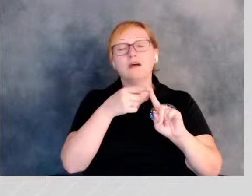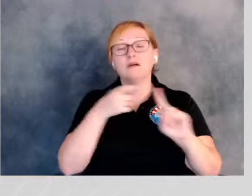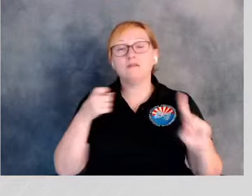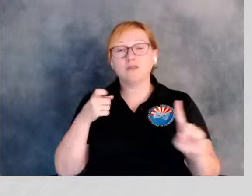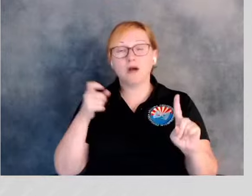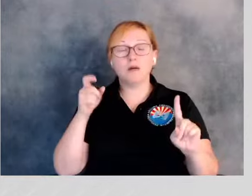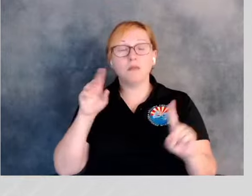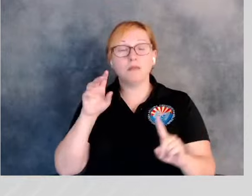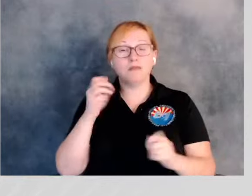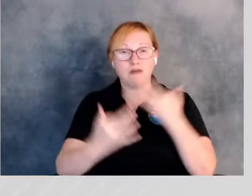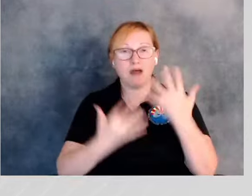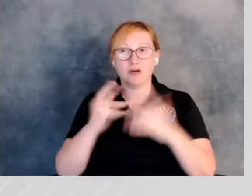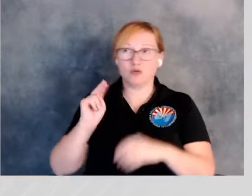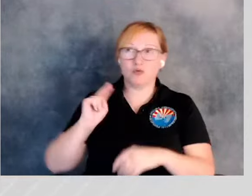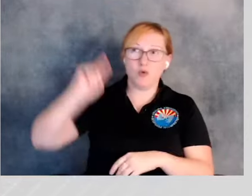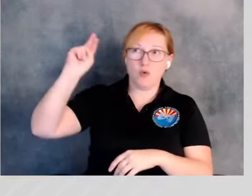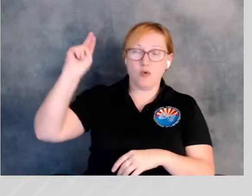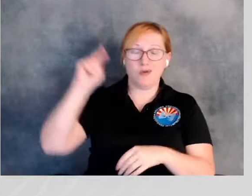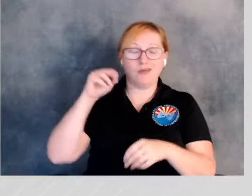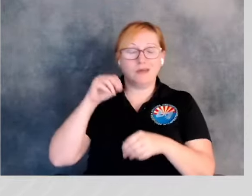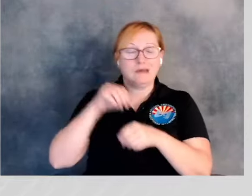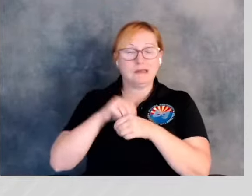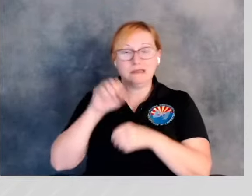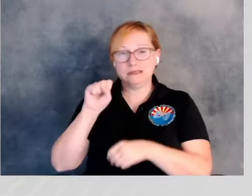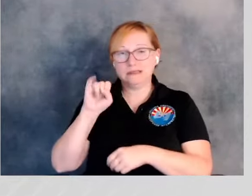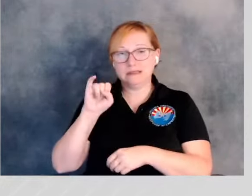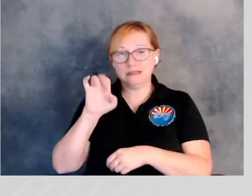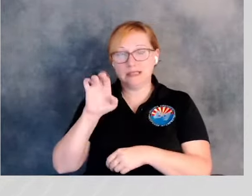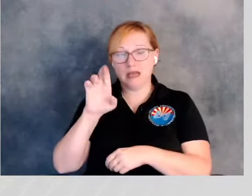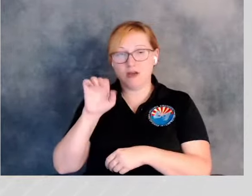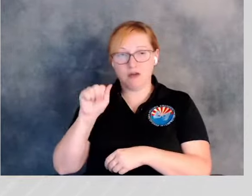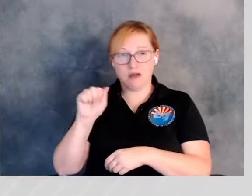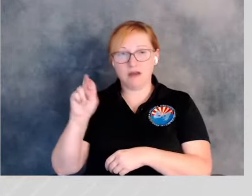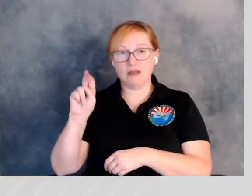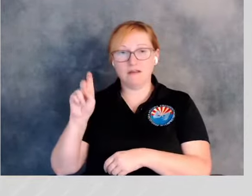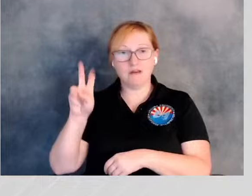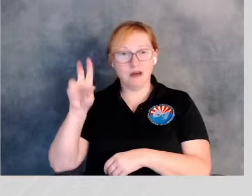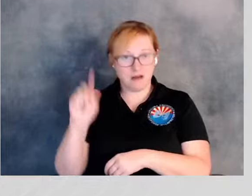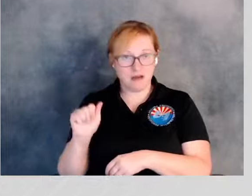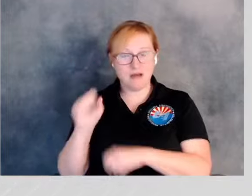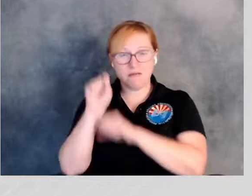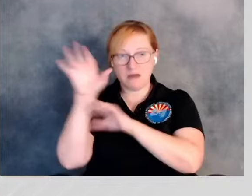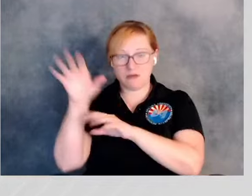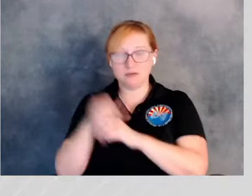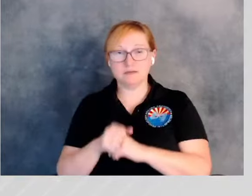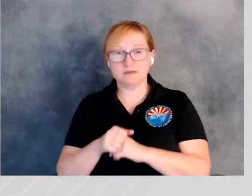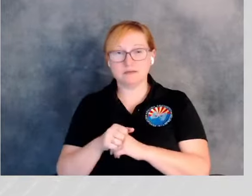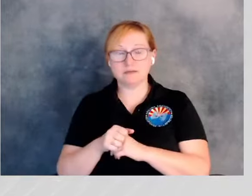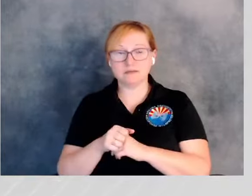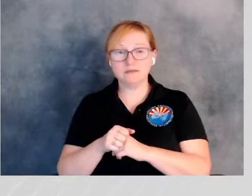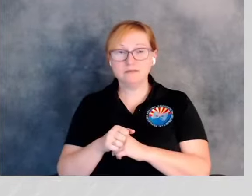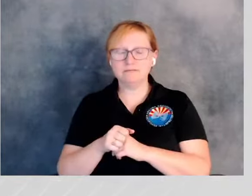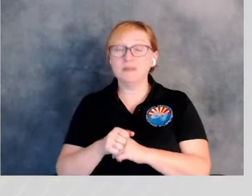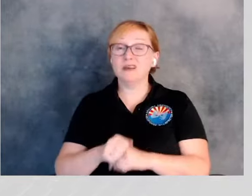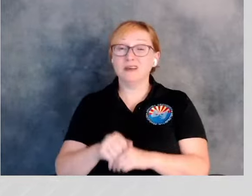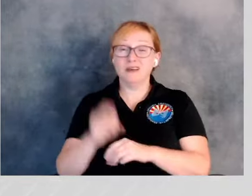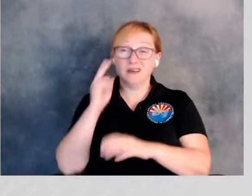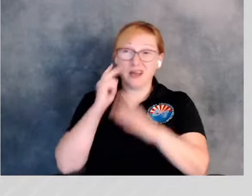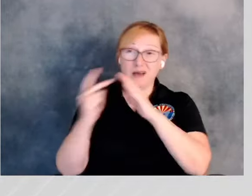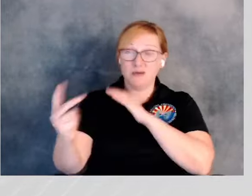for that. Otherwise, if you look at the outlook, there are no chances for rain, lightning, or strong